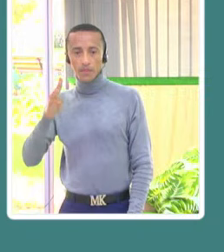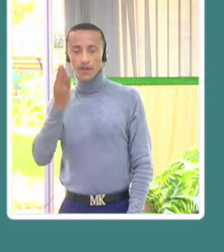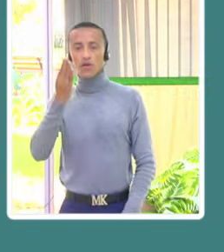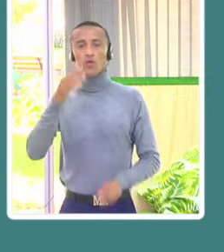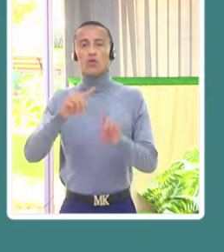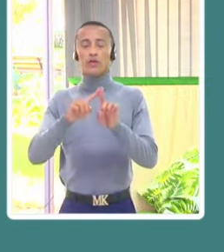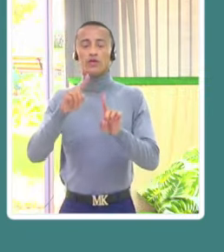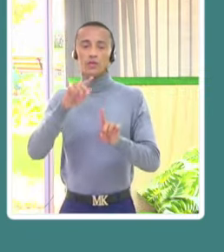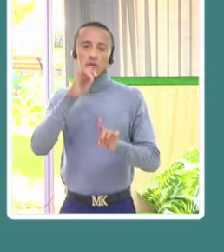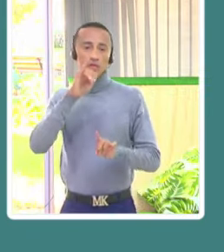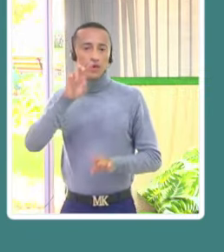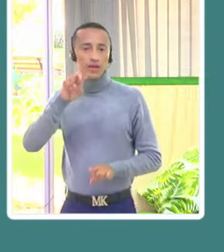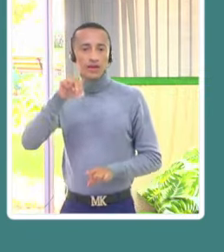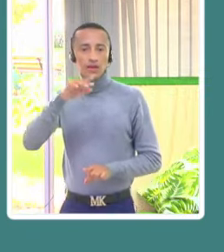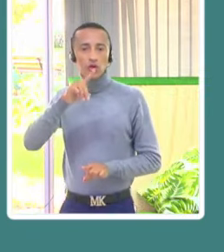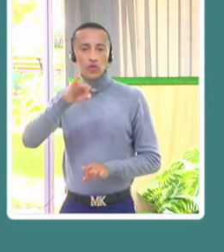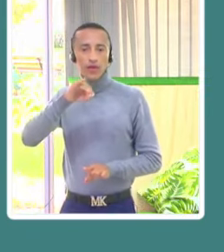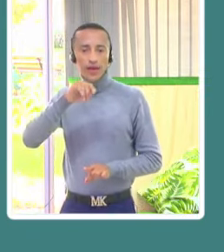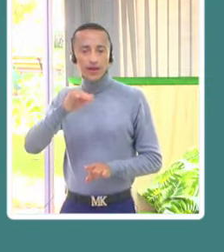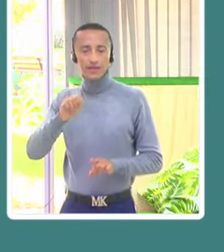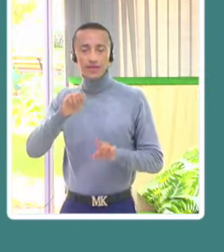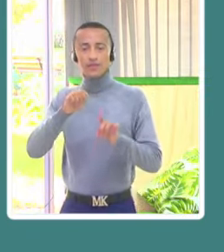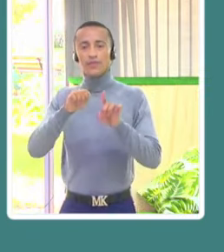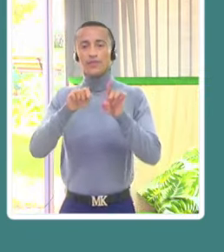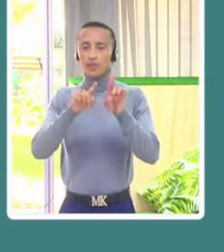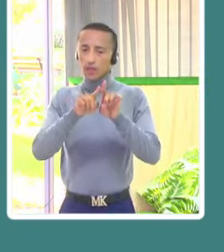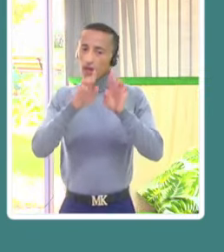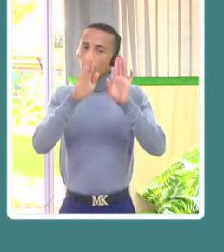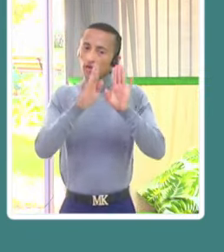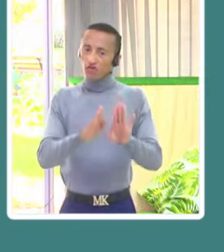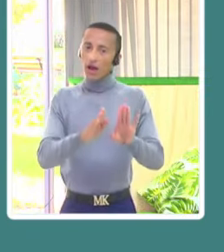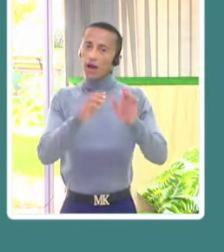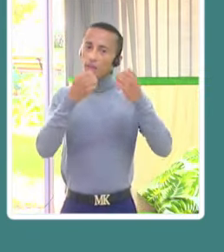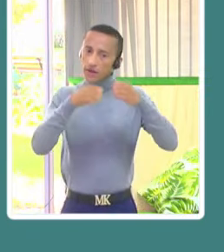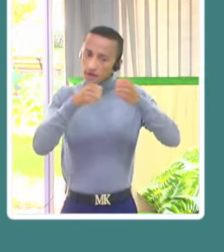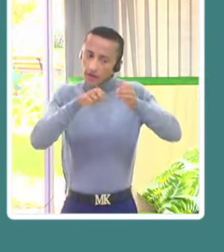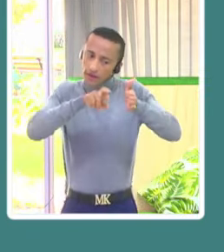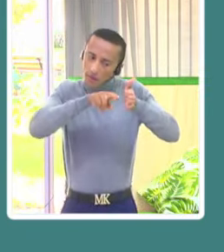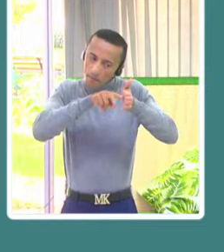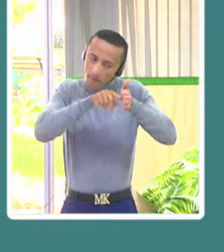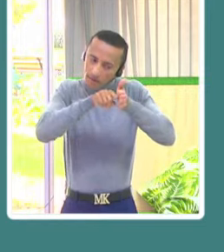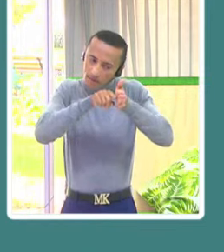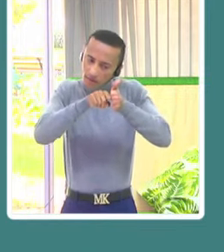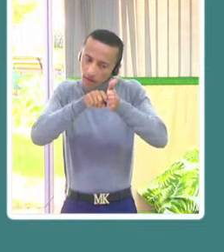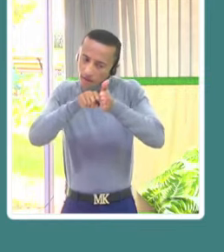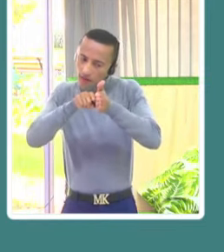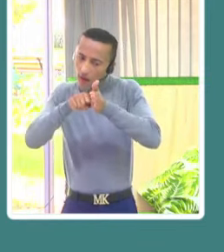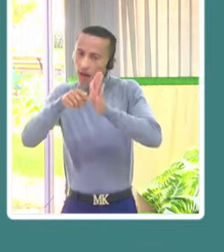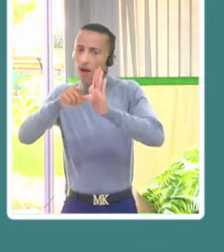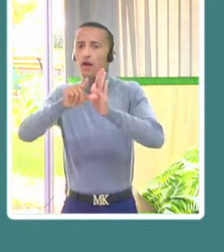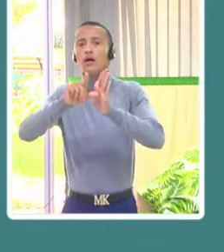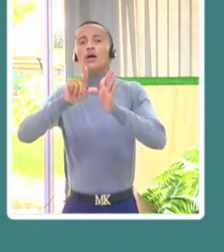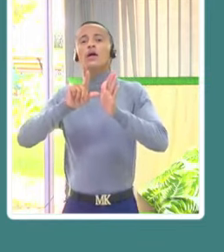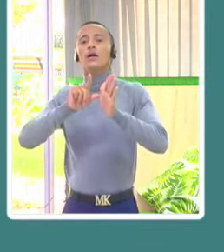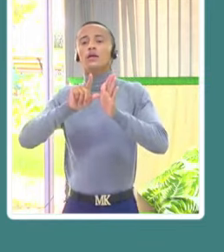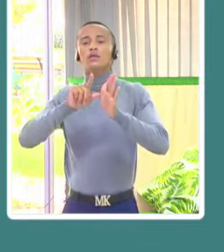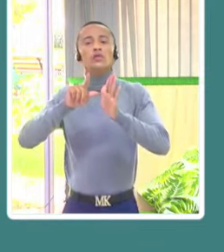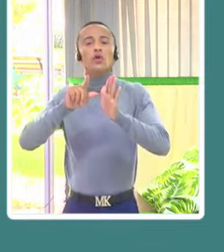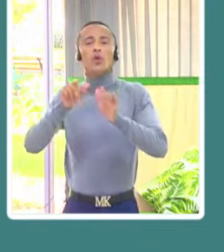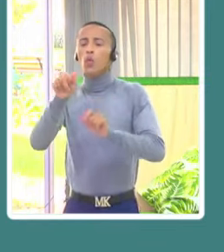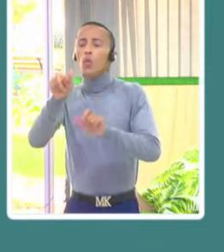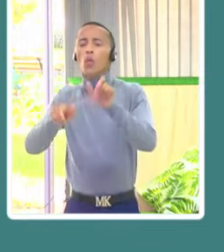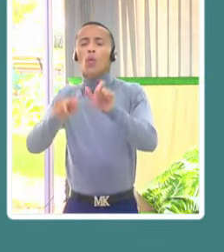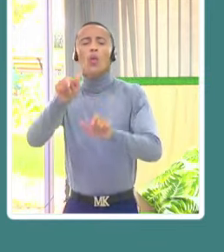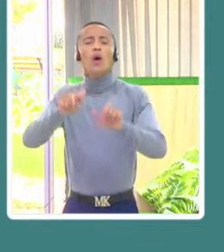system, build at scale, and then let the system work itself out. For that, you